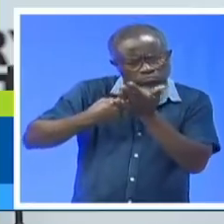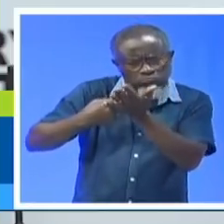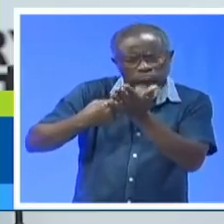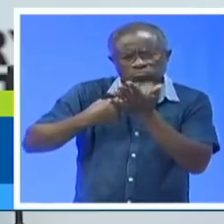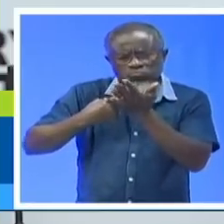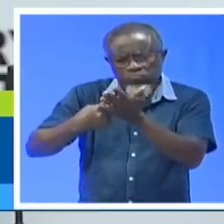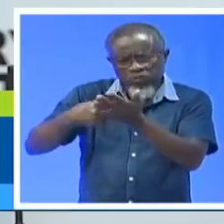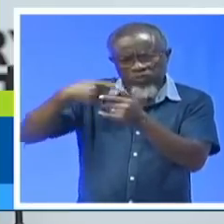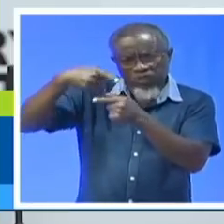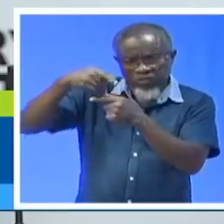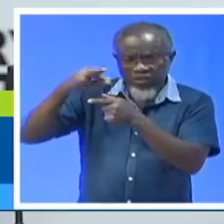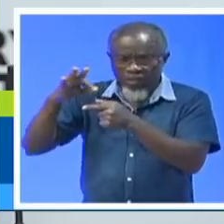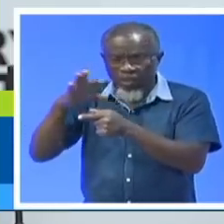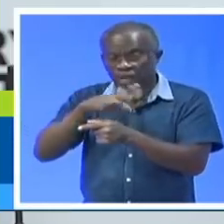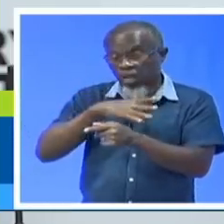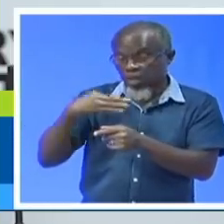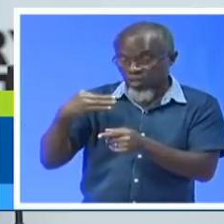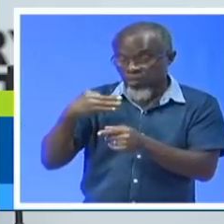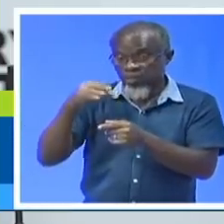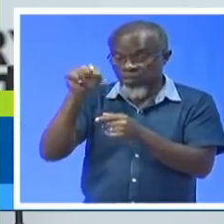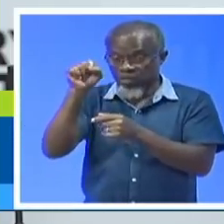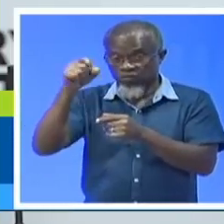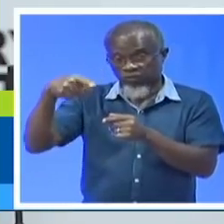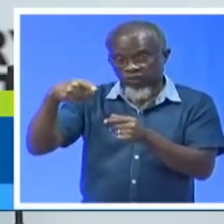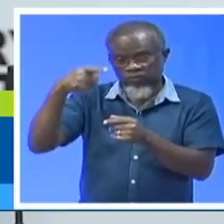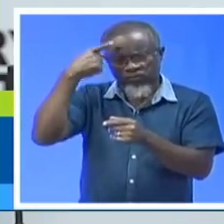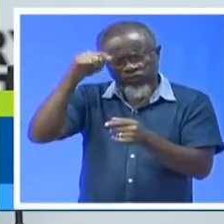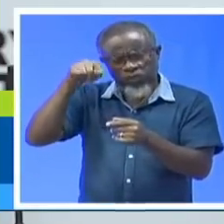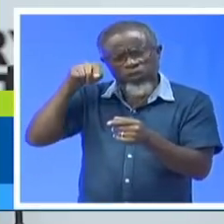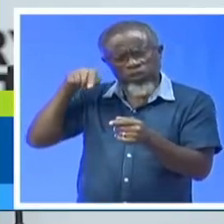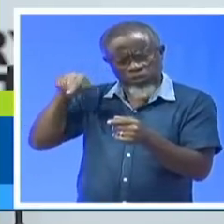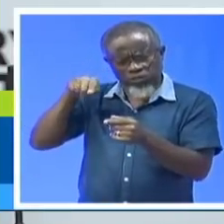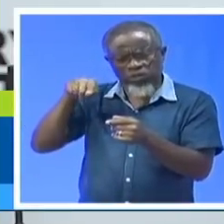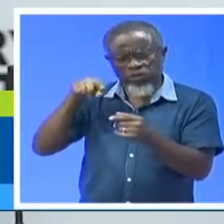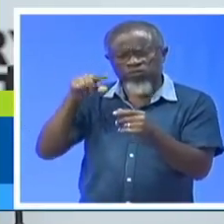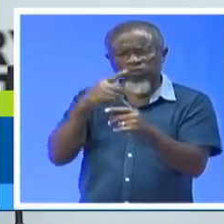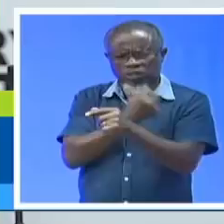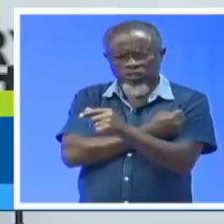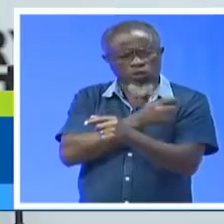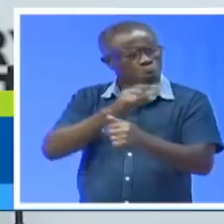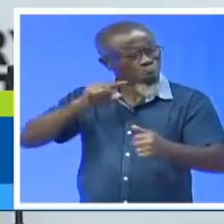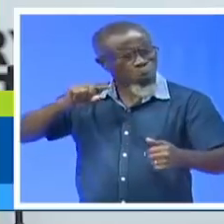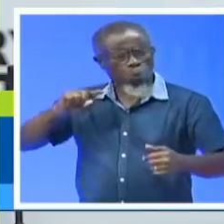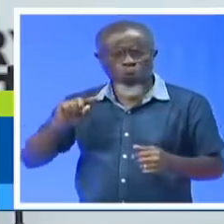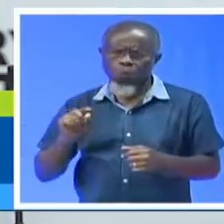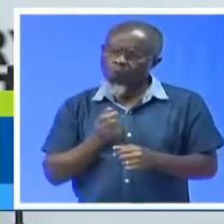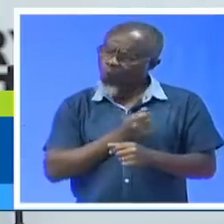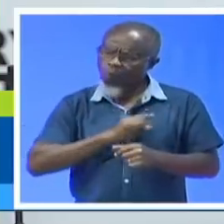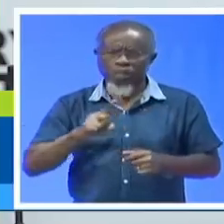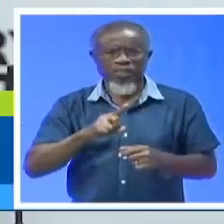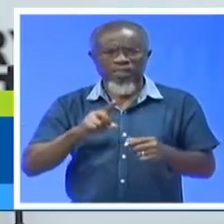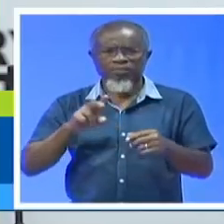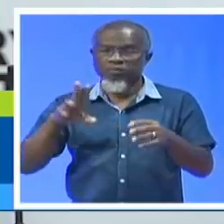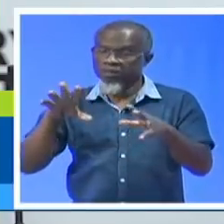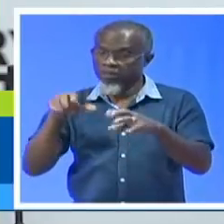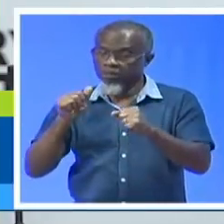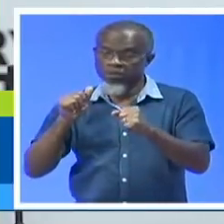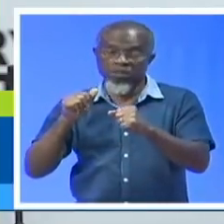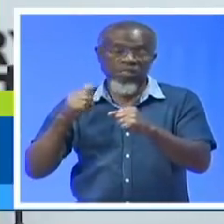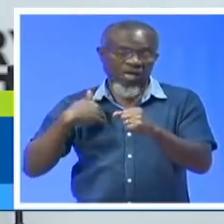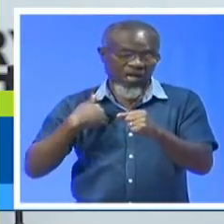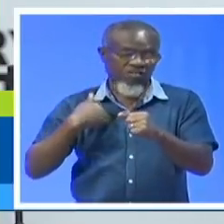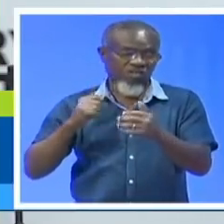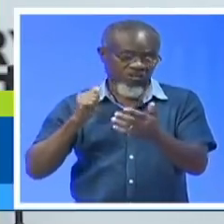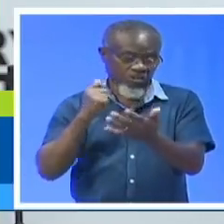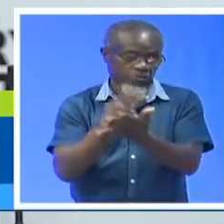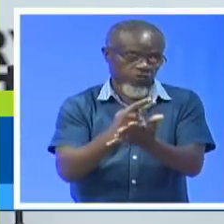Pfizer and Sinopharm for these vaccines once they become available. So, in the